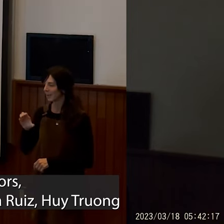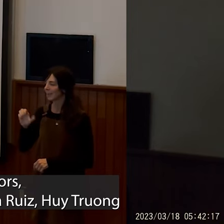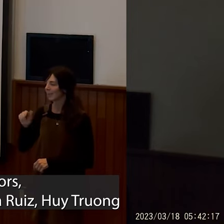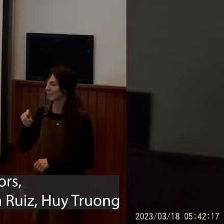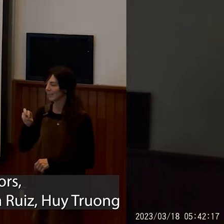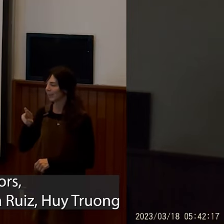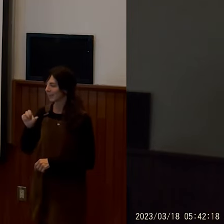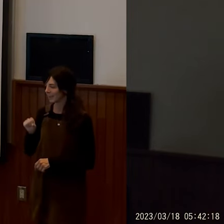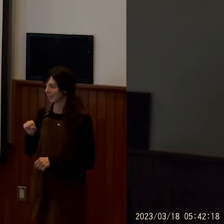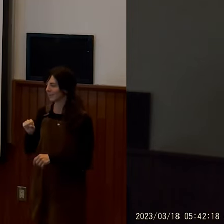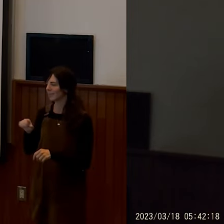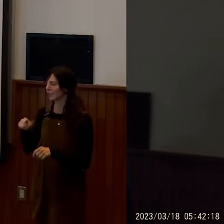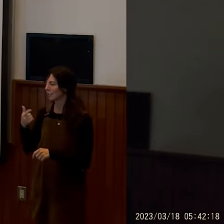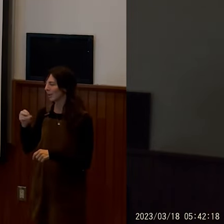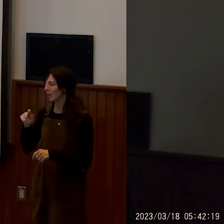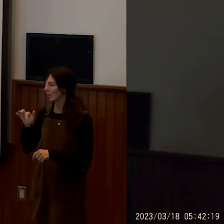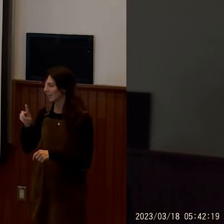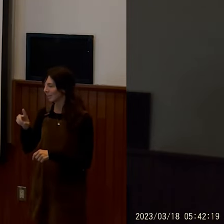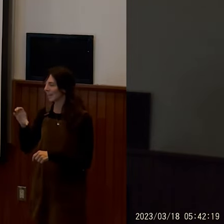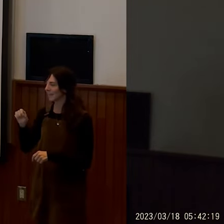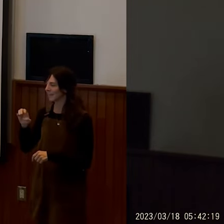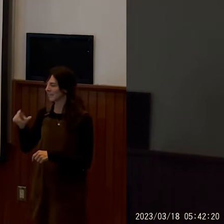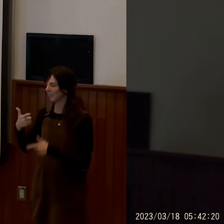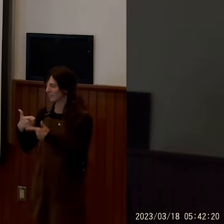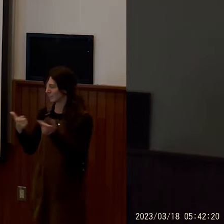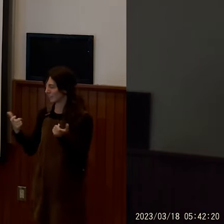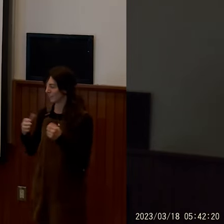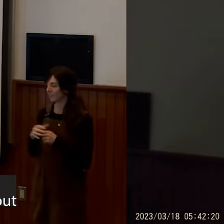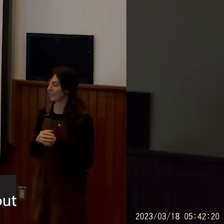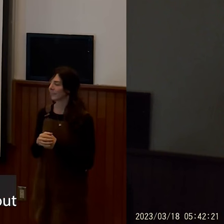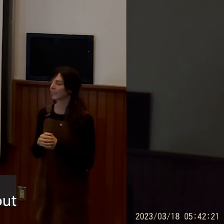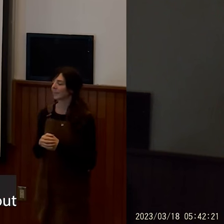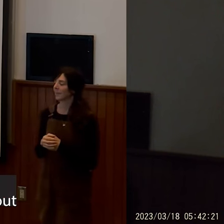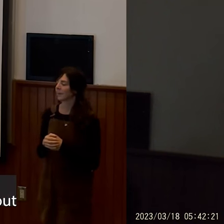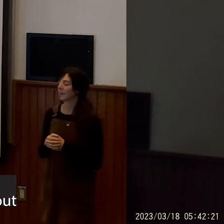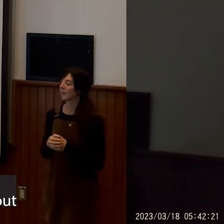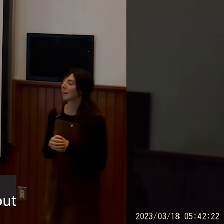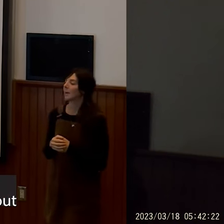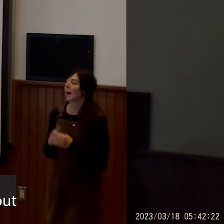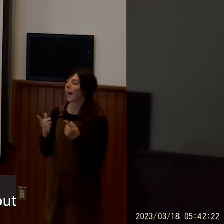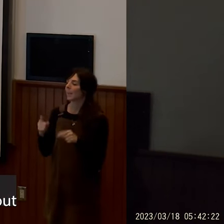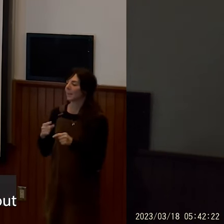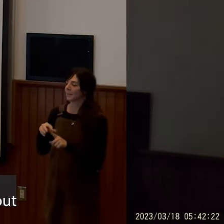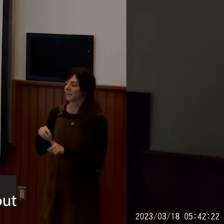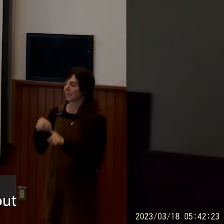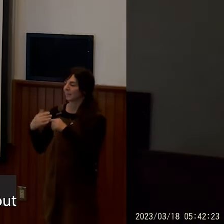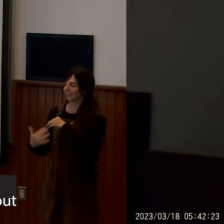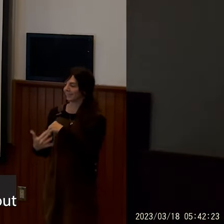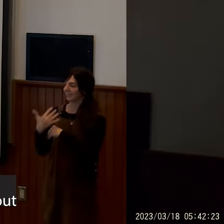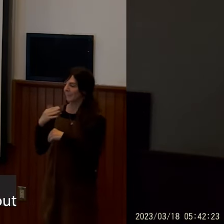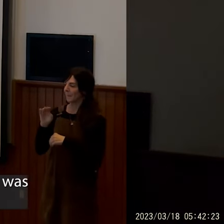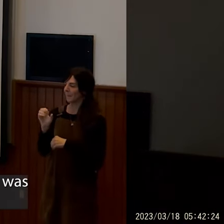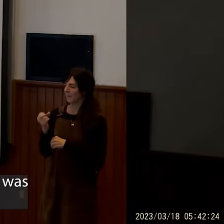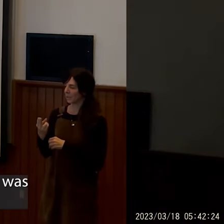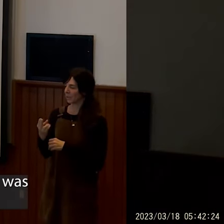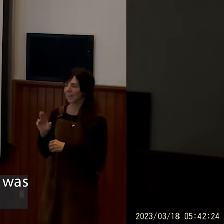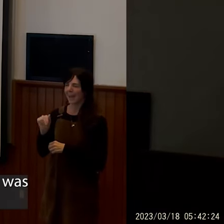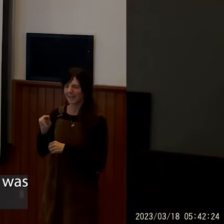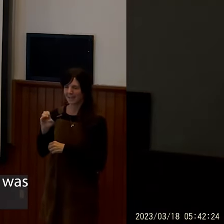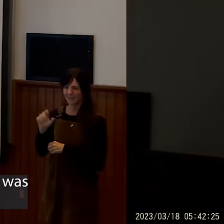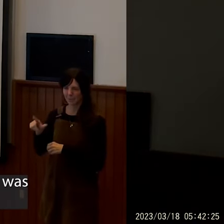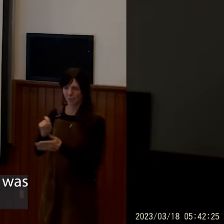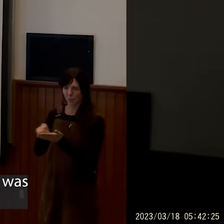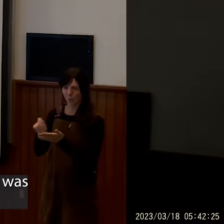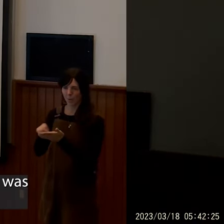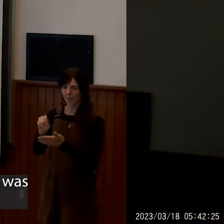Truong. And we made it on this beach, Natural Bridges Beach, which Gloria Anzaldúa wrote about. She wrote about in